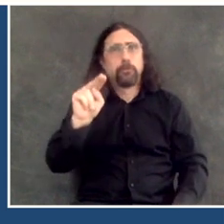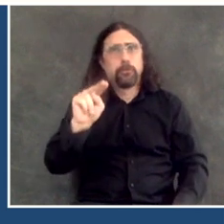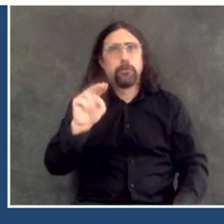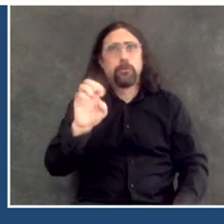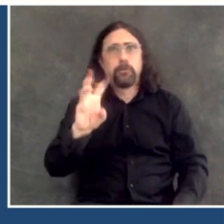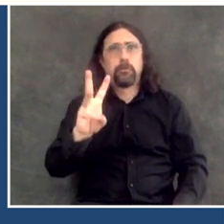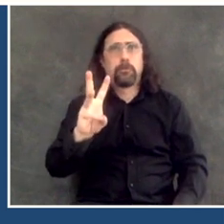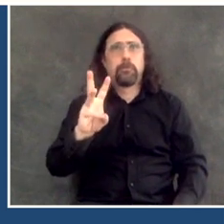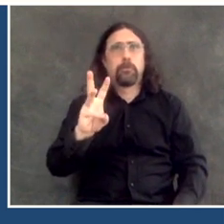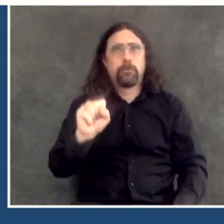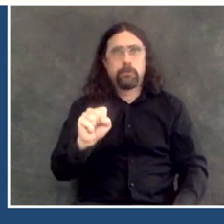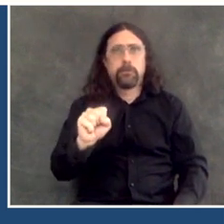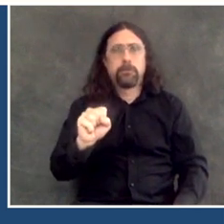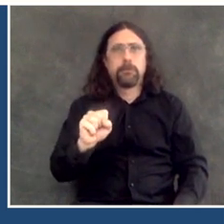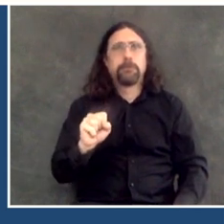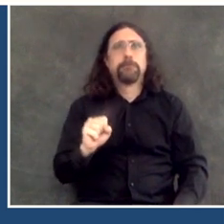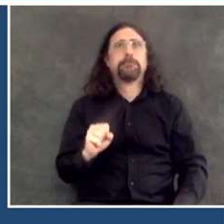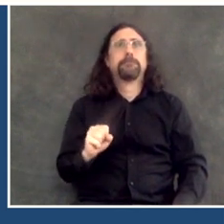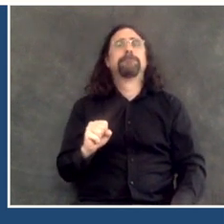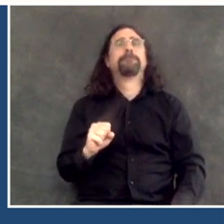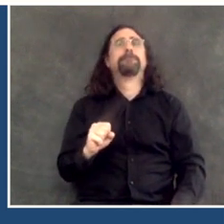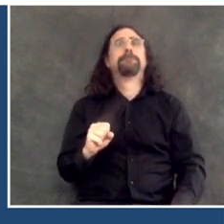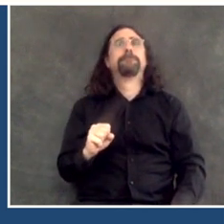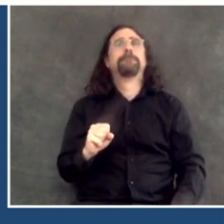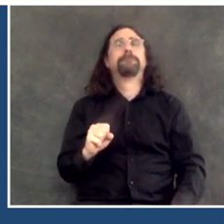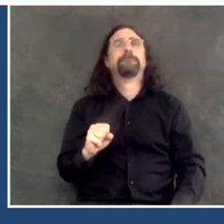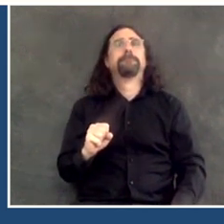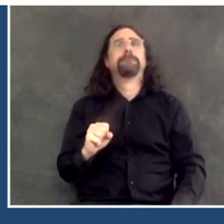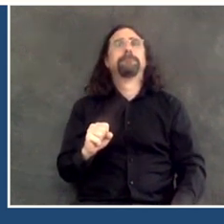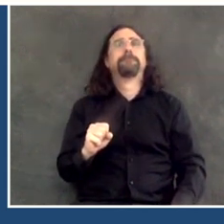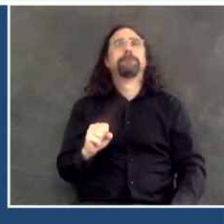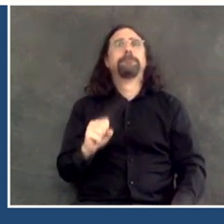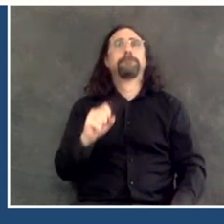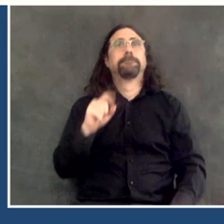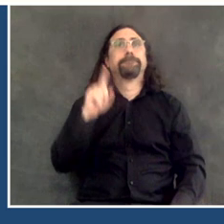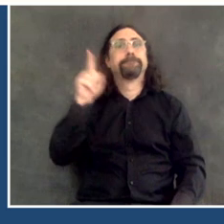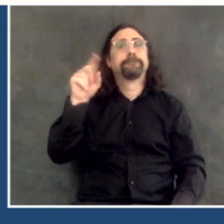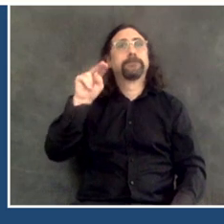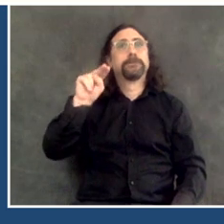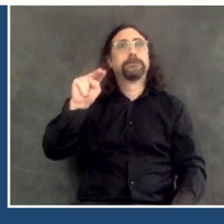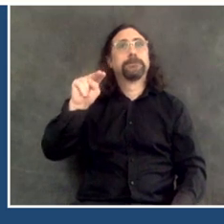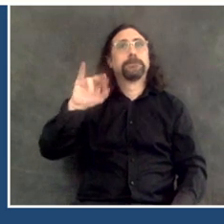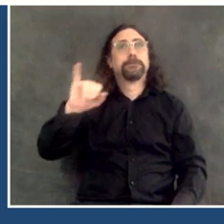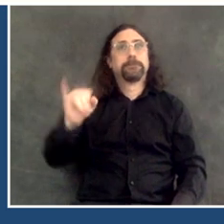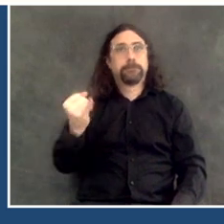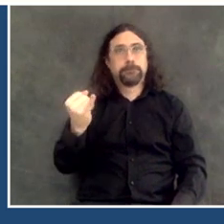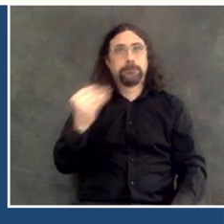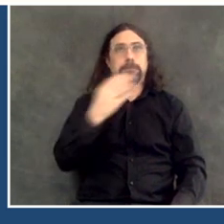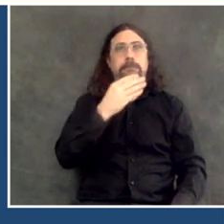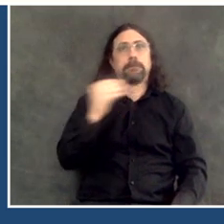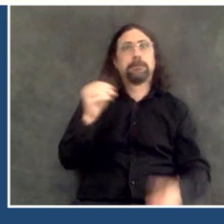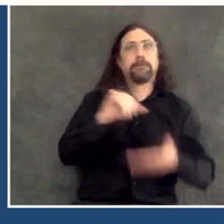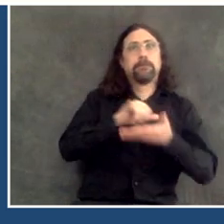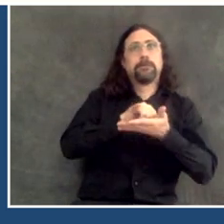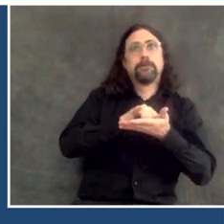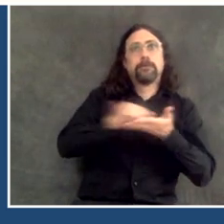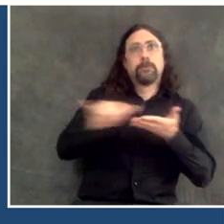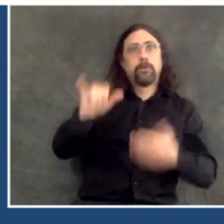of both New York and New Jersey took a crucial step, and that was to